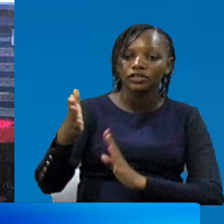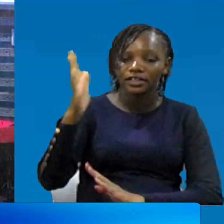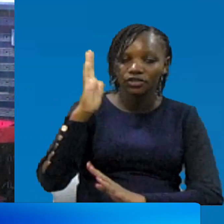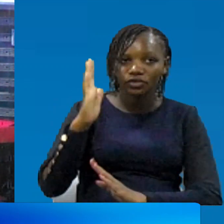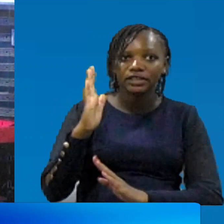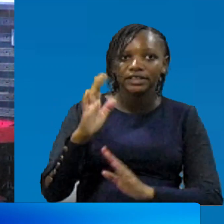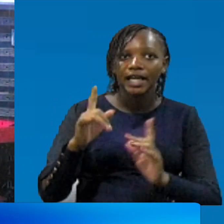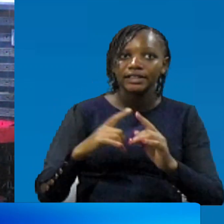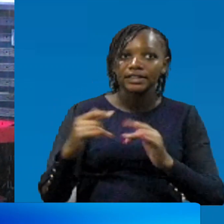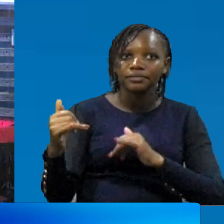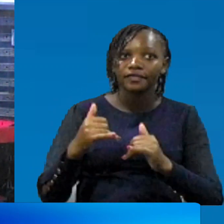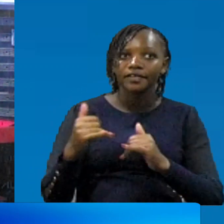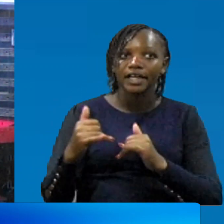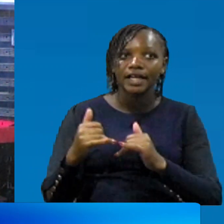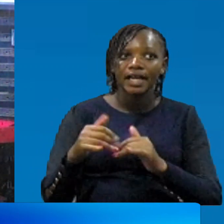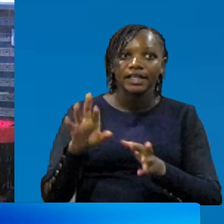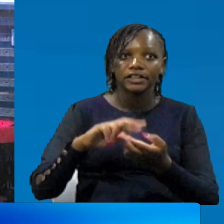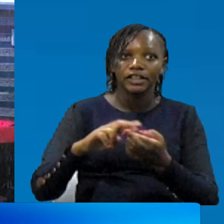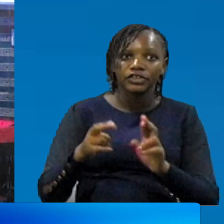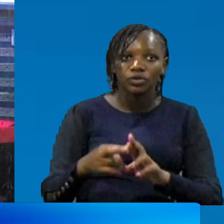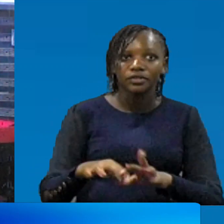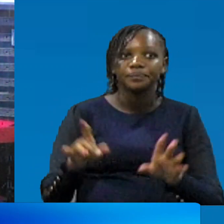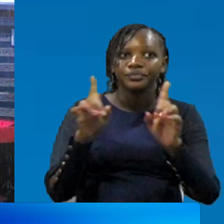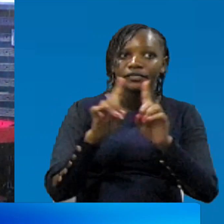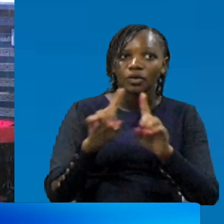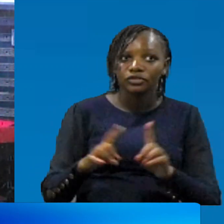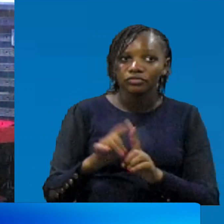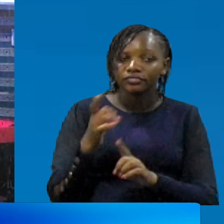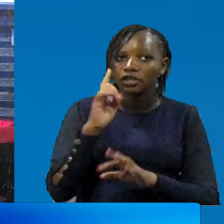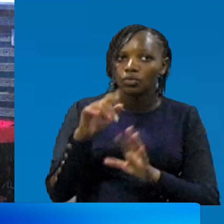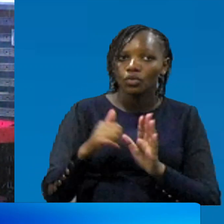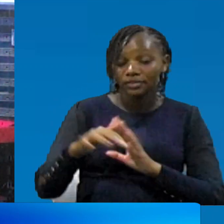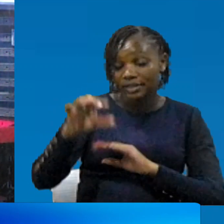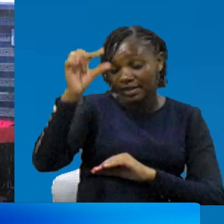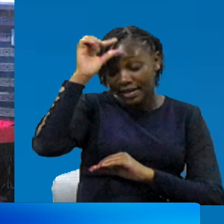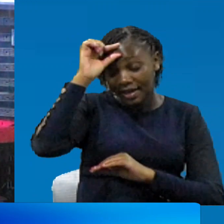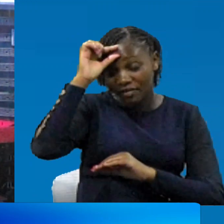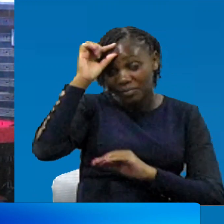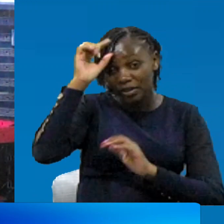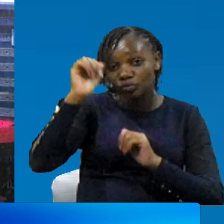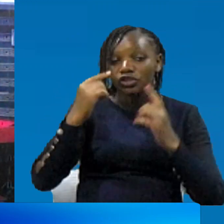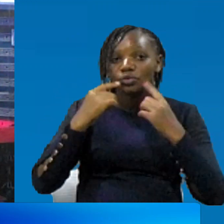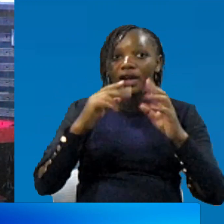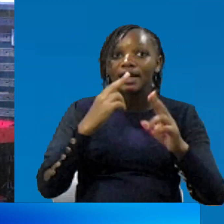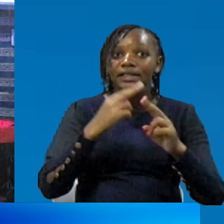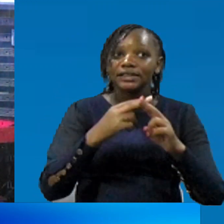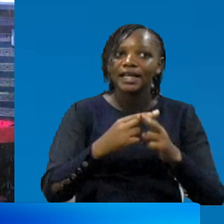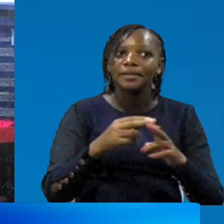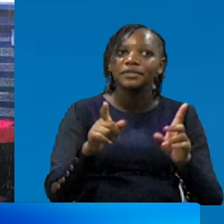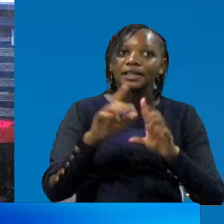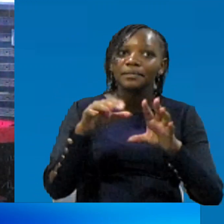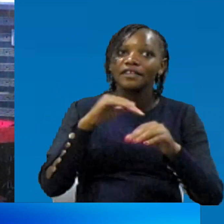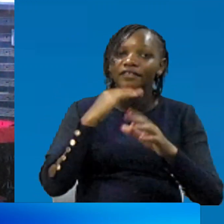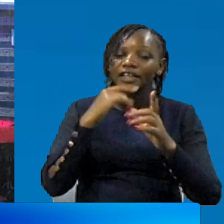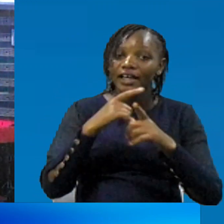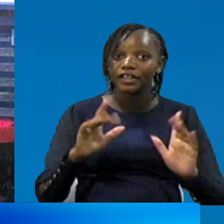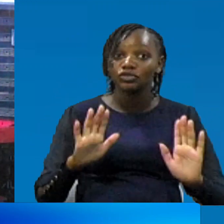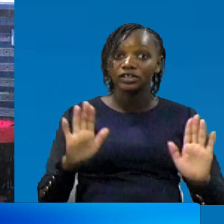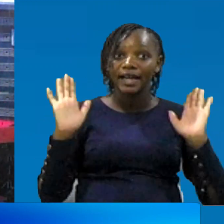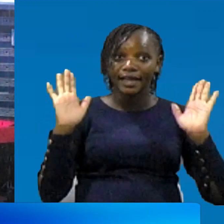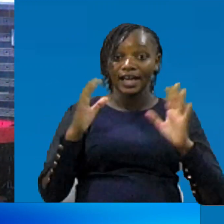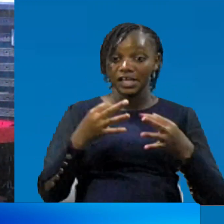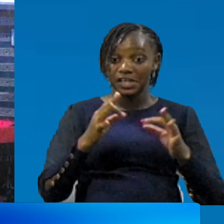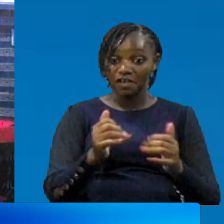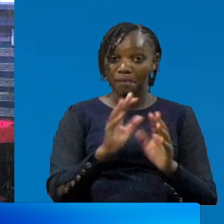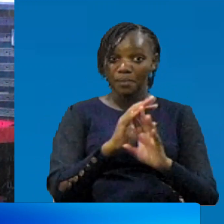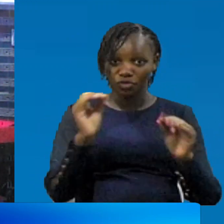Foreign Relations. According to Kindiki, the government will announce these names and give a deadline to surrender, otherwise they will